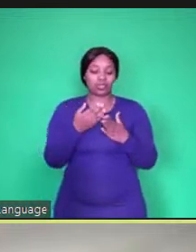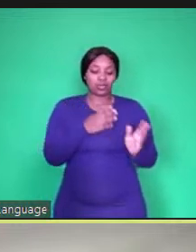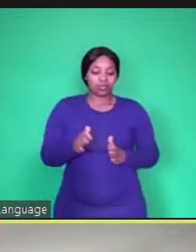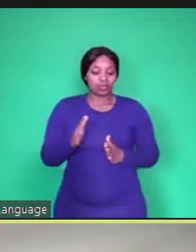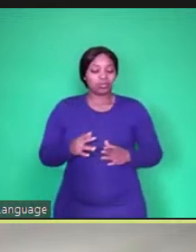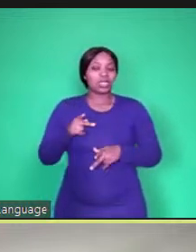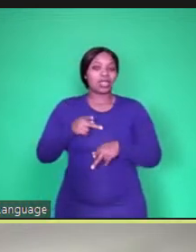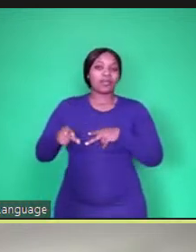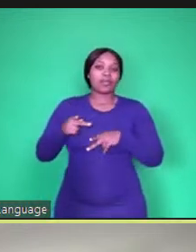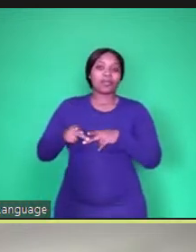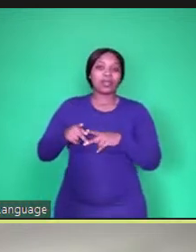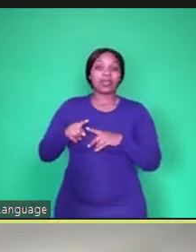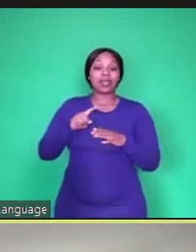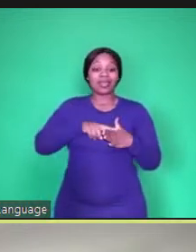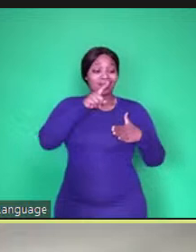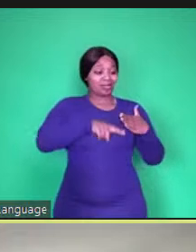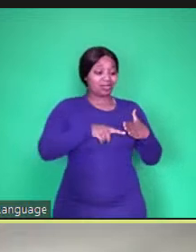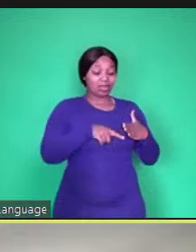these results